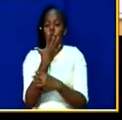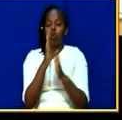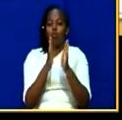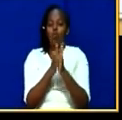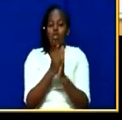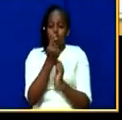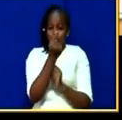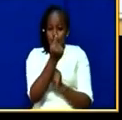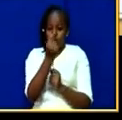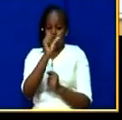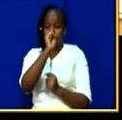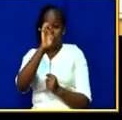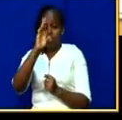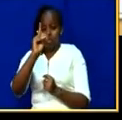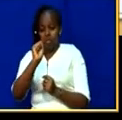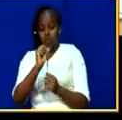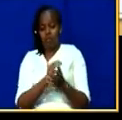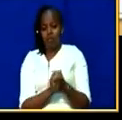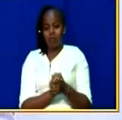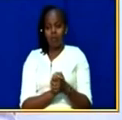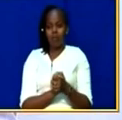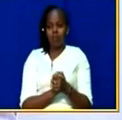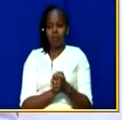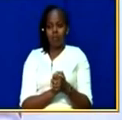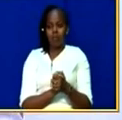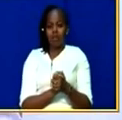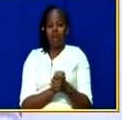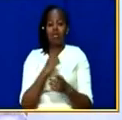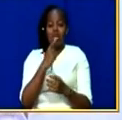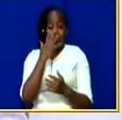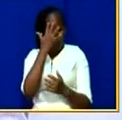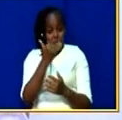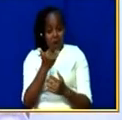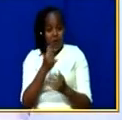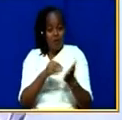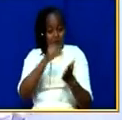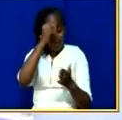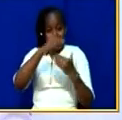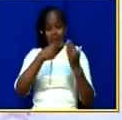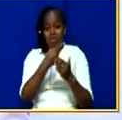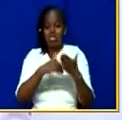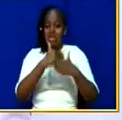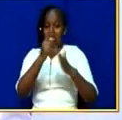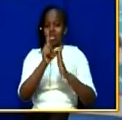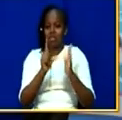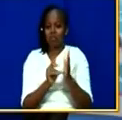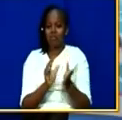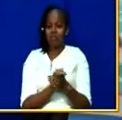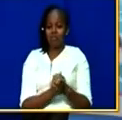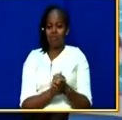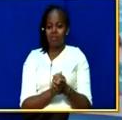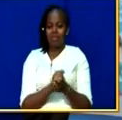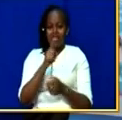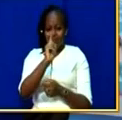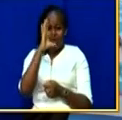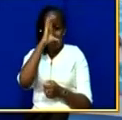with tiny seeds. I'll tell you why we've learned about these tiny seeds in our next lesson. Wow. You don't